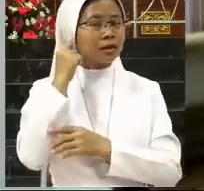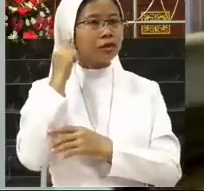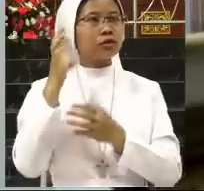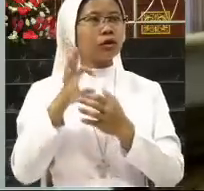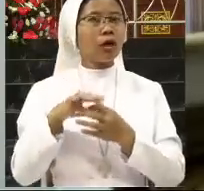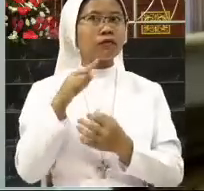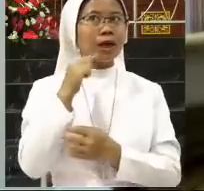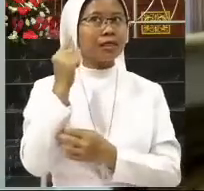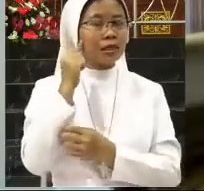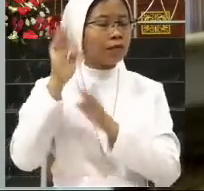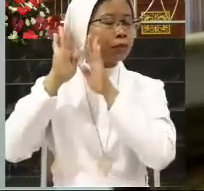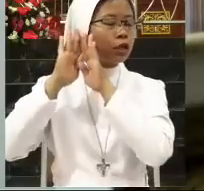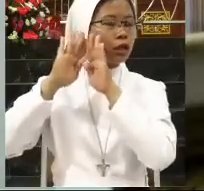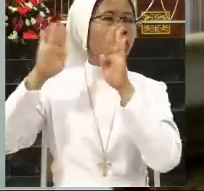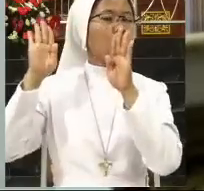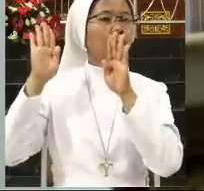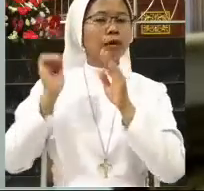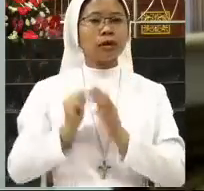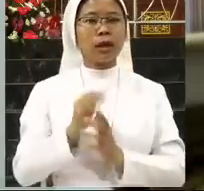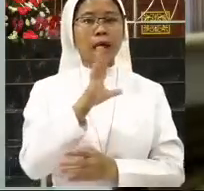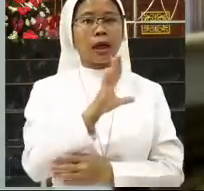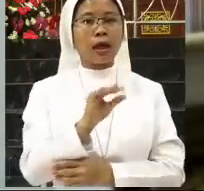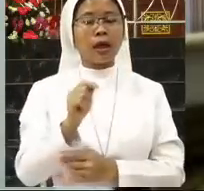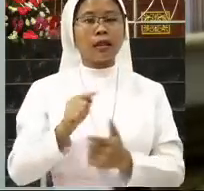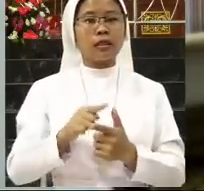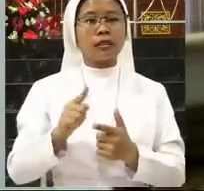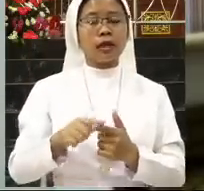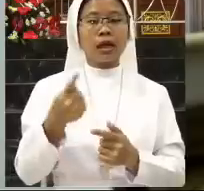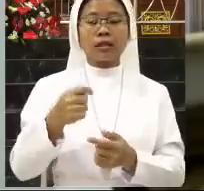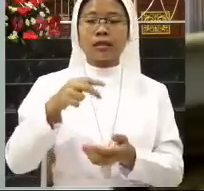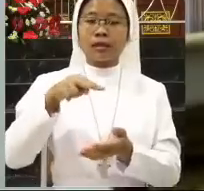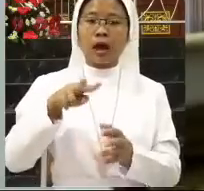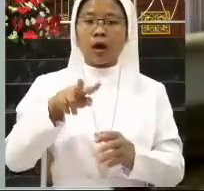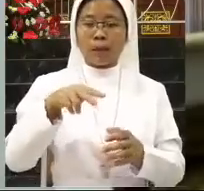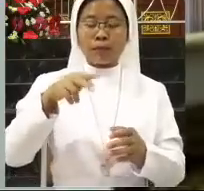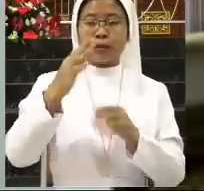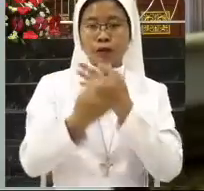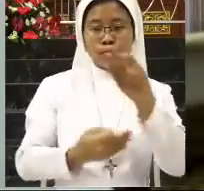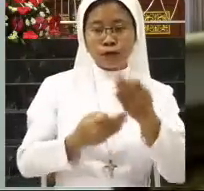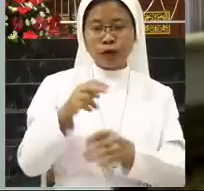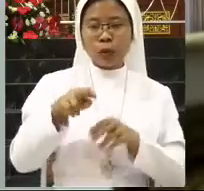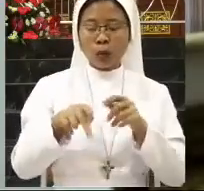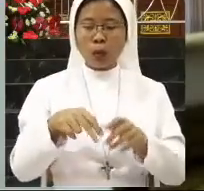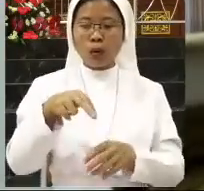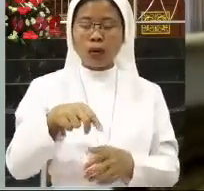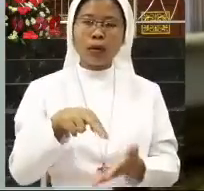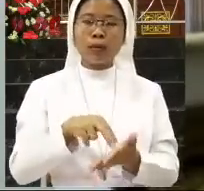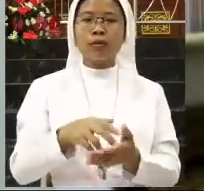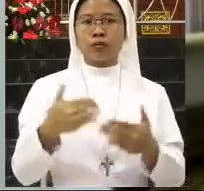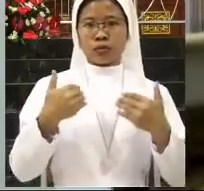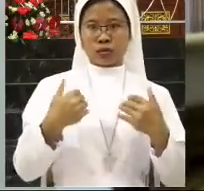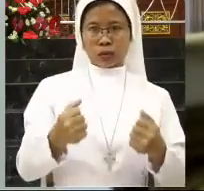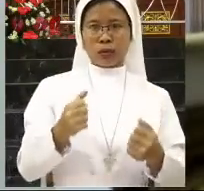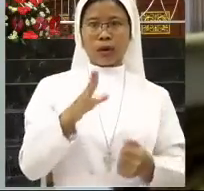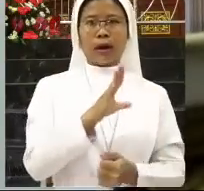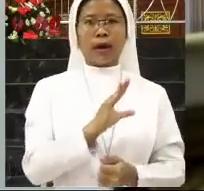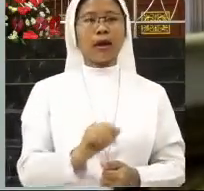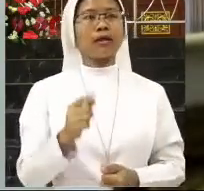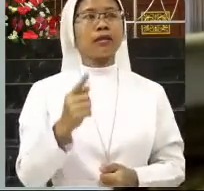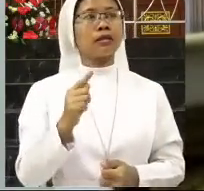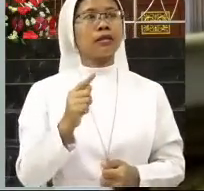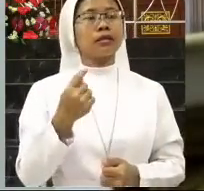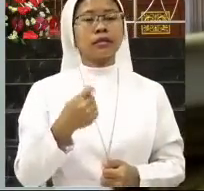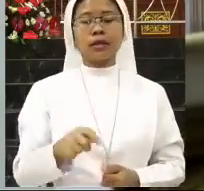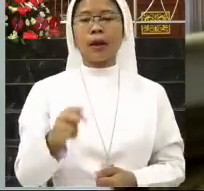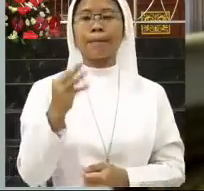be cleared. Then will the lame live like a stag. Then the tongue of